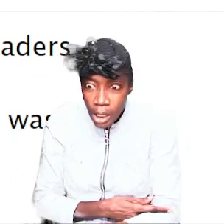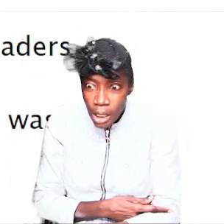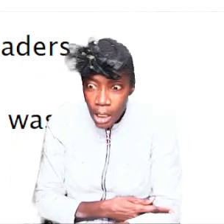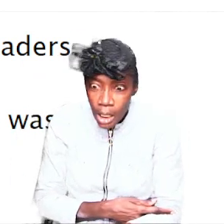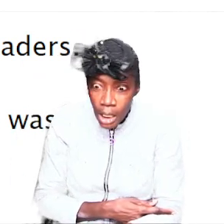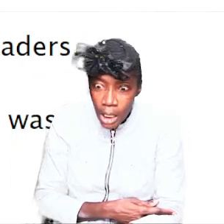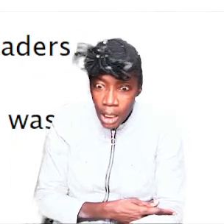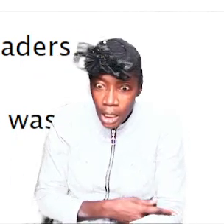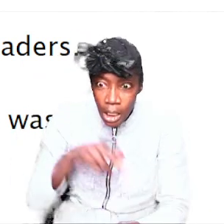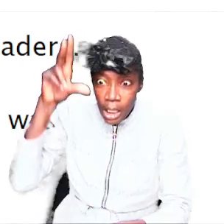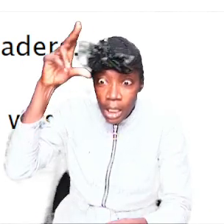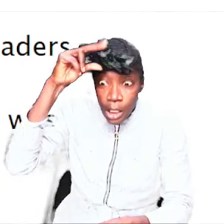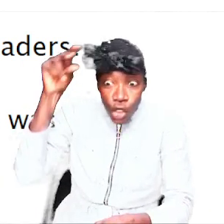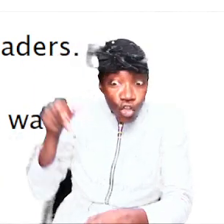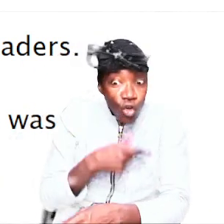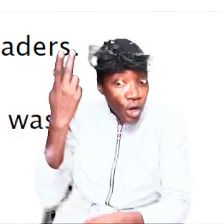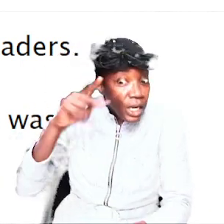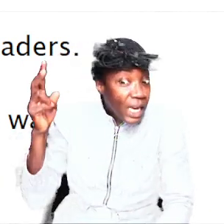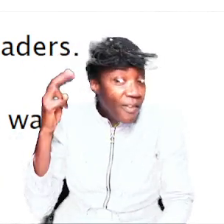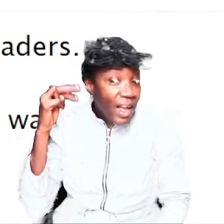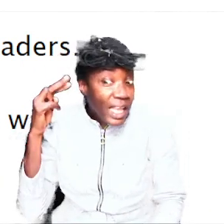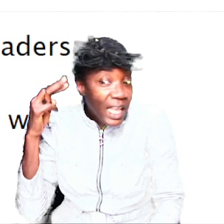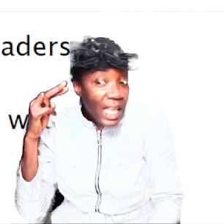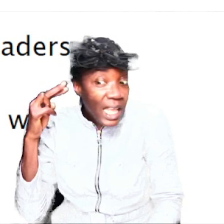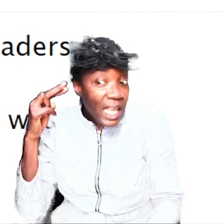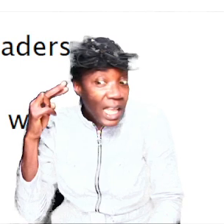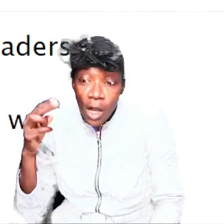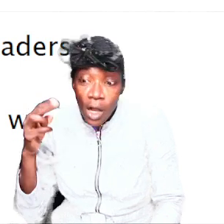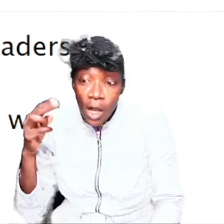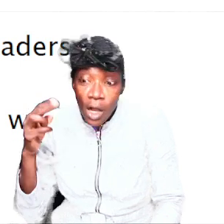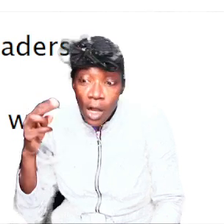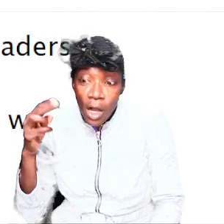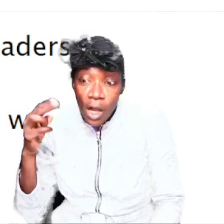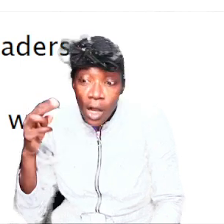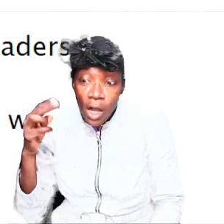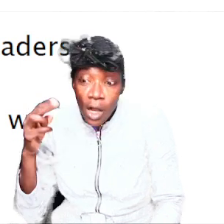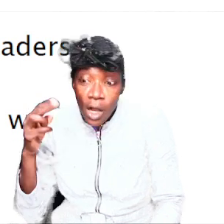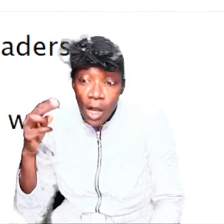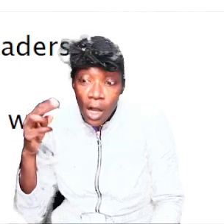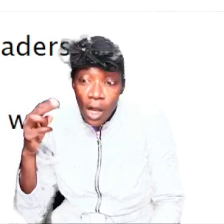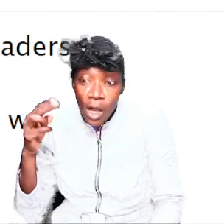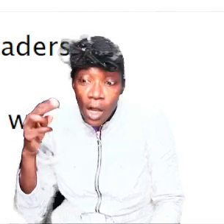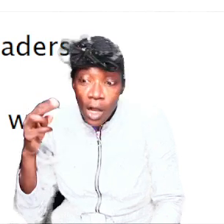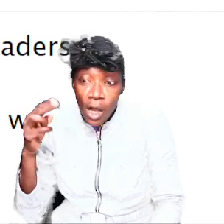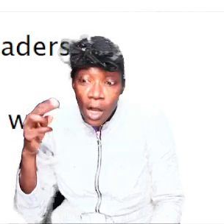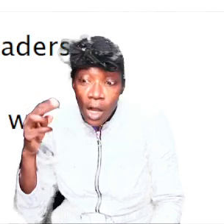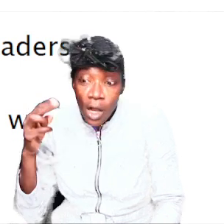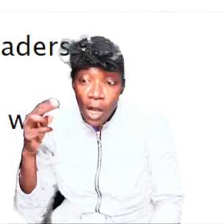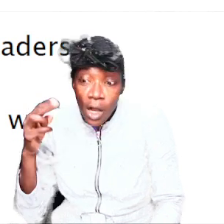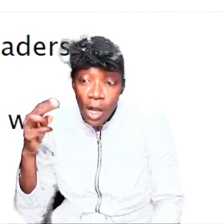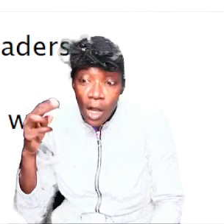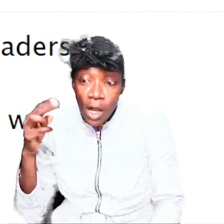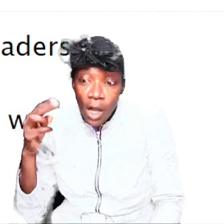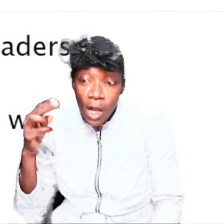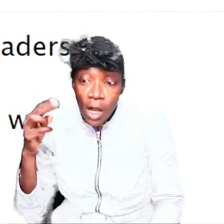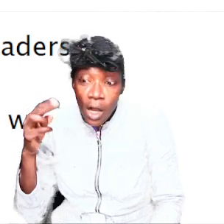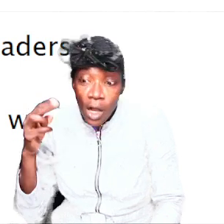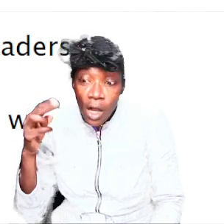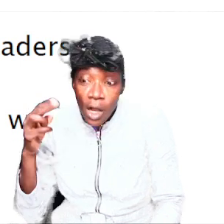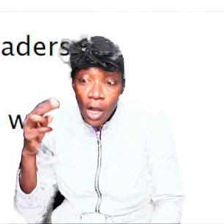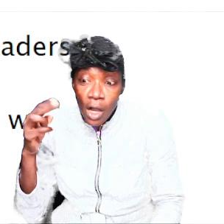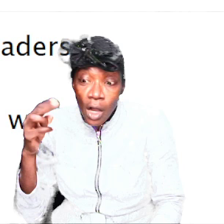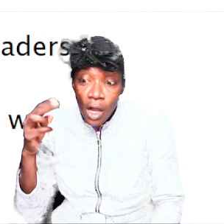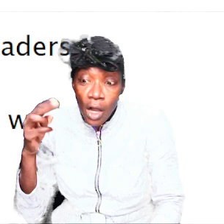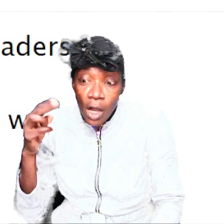hear when his father gave that adjuration to say, no one should eat